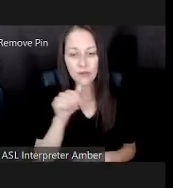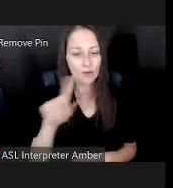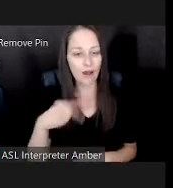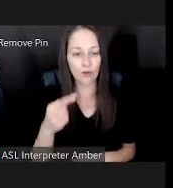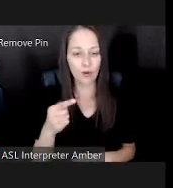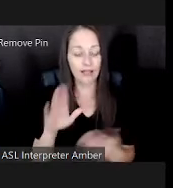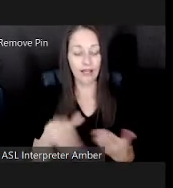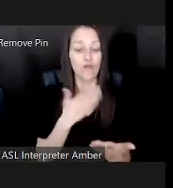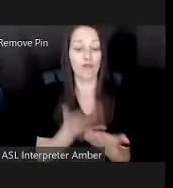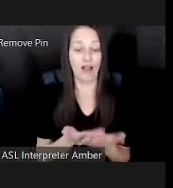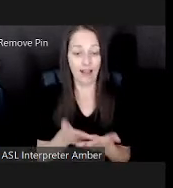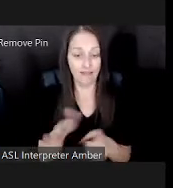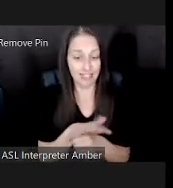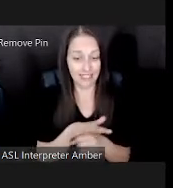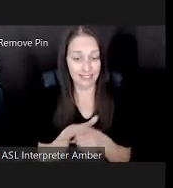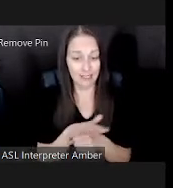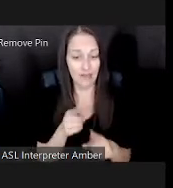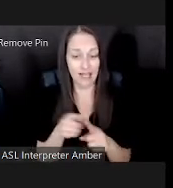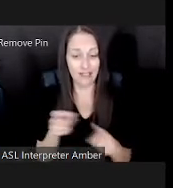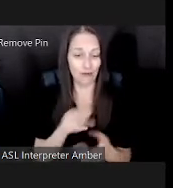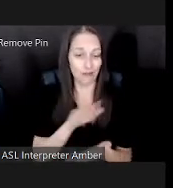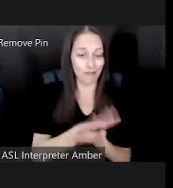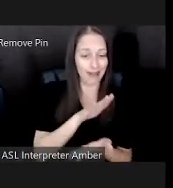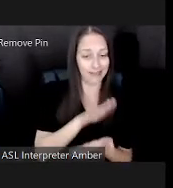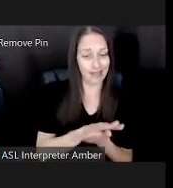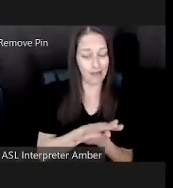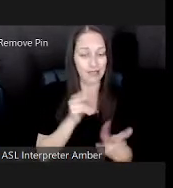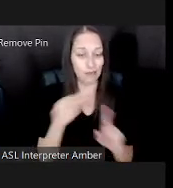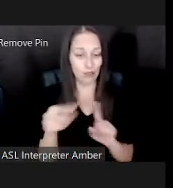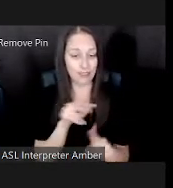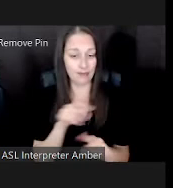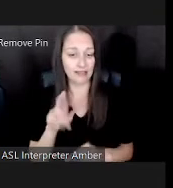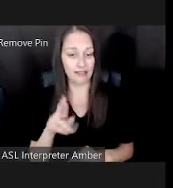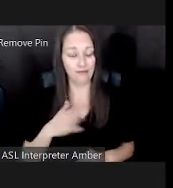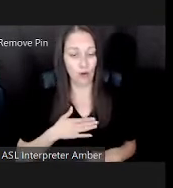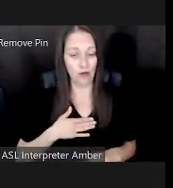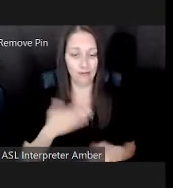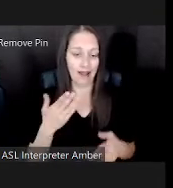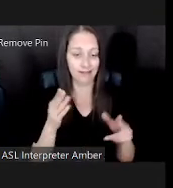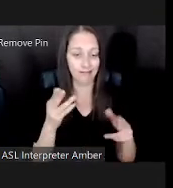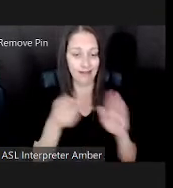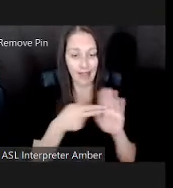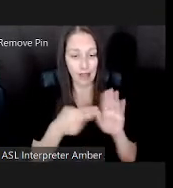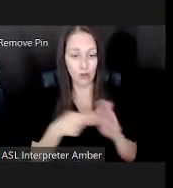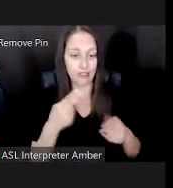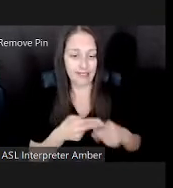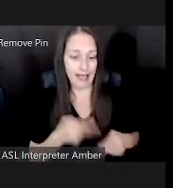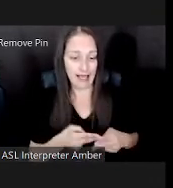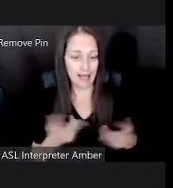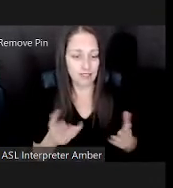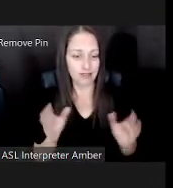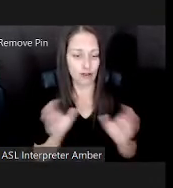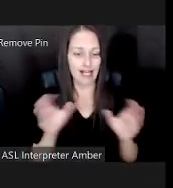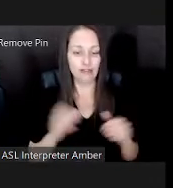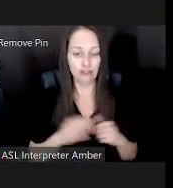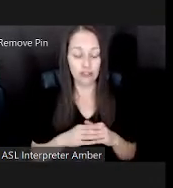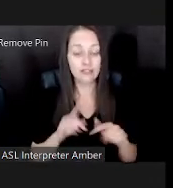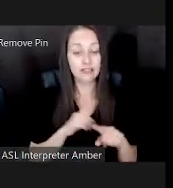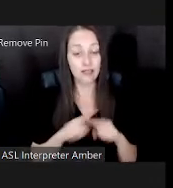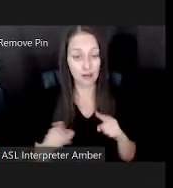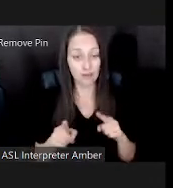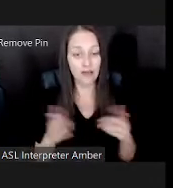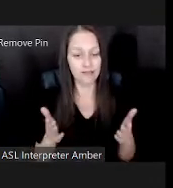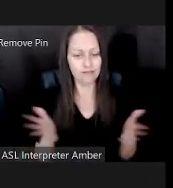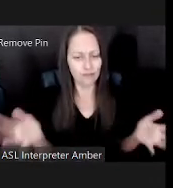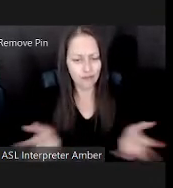from some academic perspective or credential, but from making things happen for the mobility of